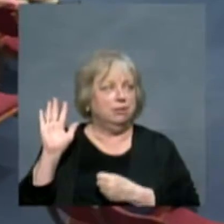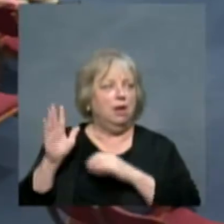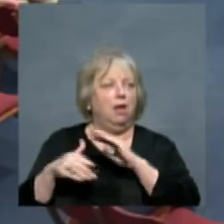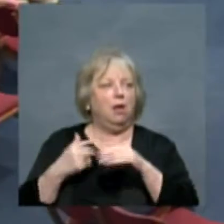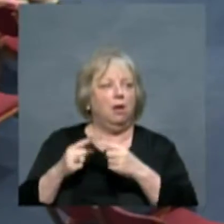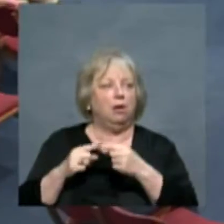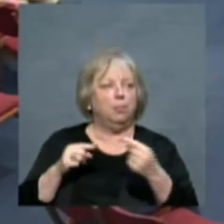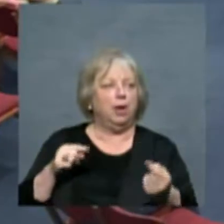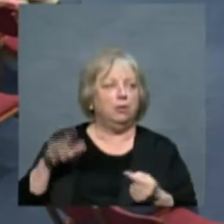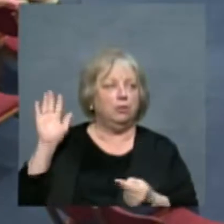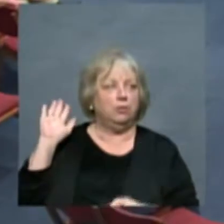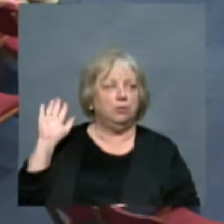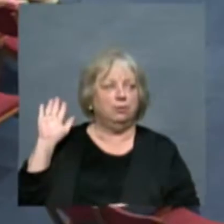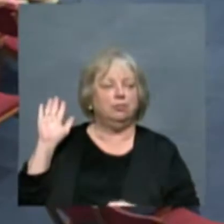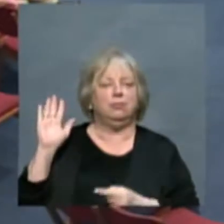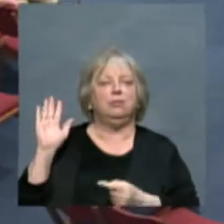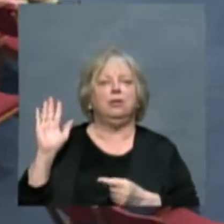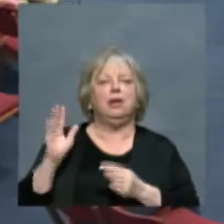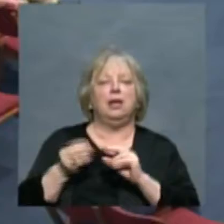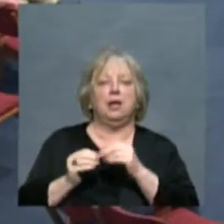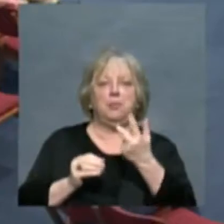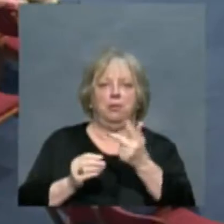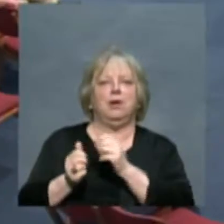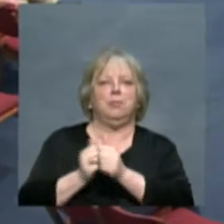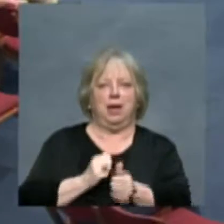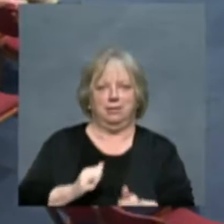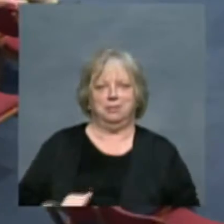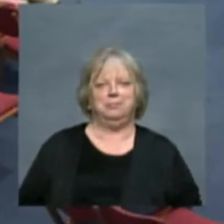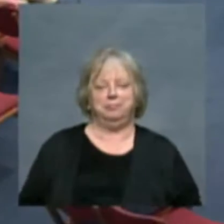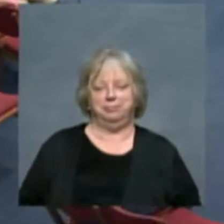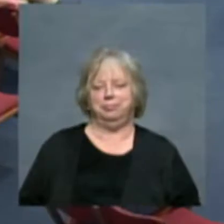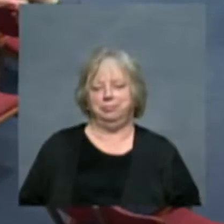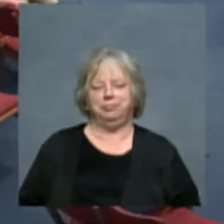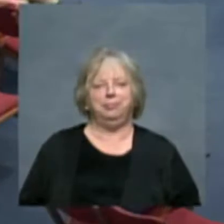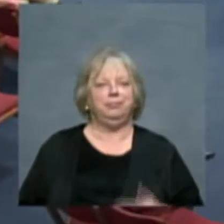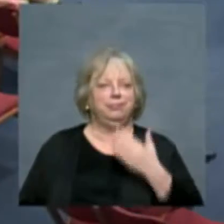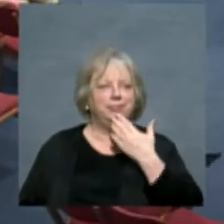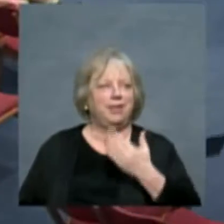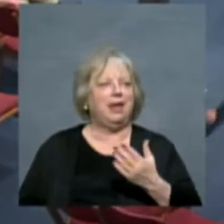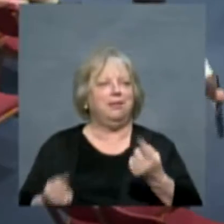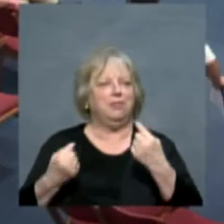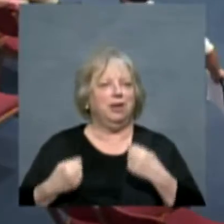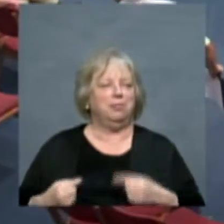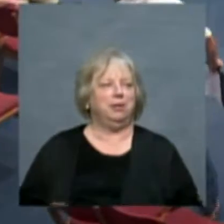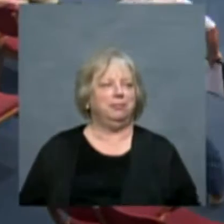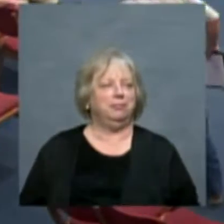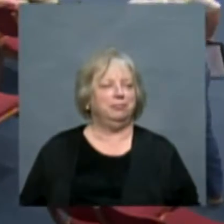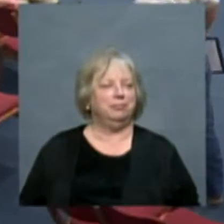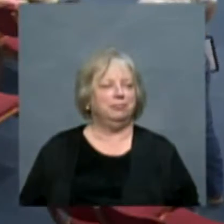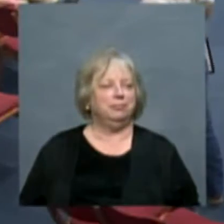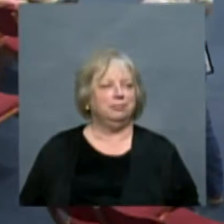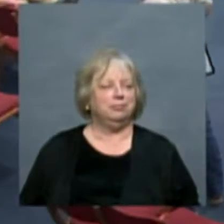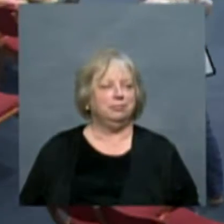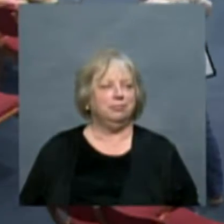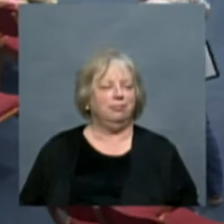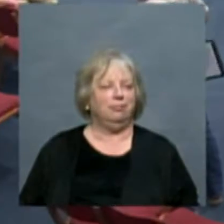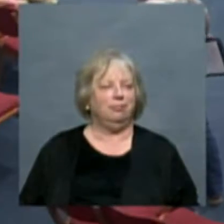And all opposed? Item number 3 will pass. Thank you for coming.